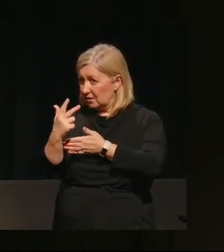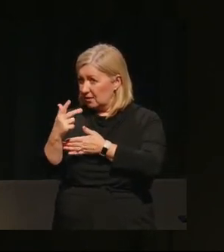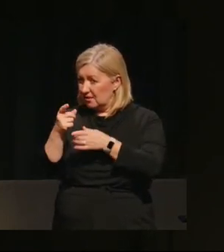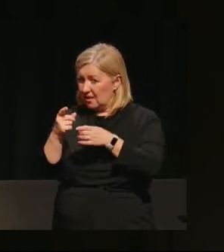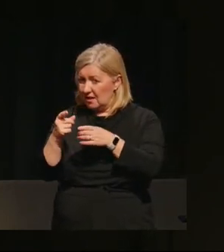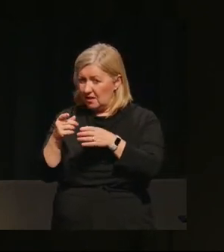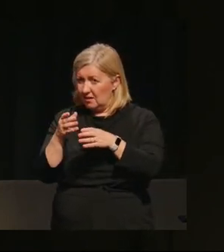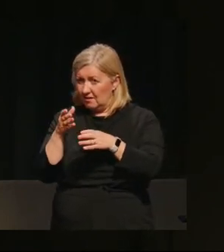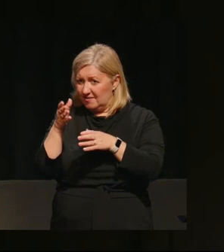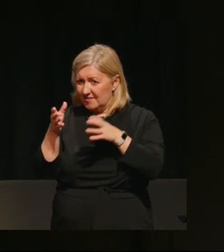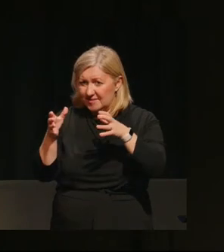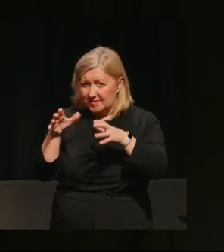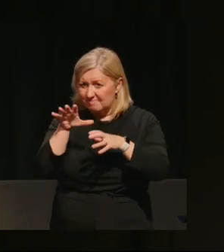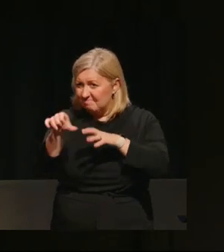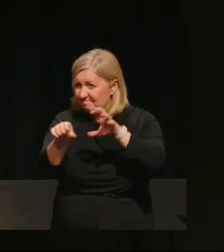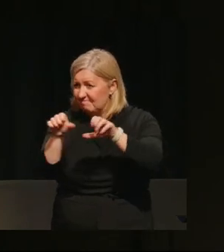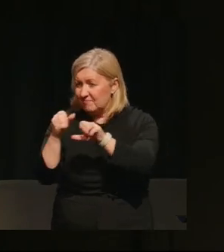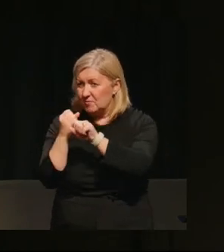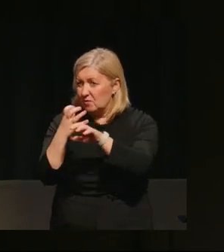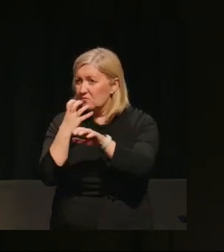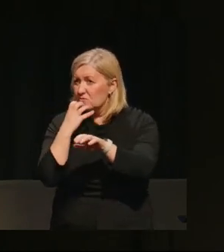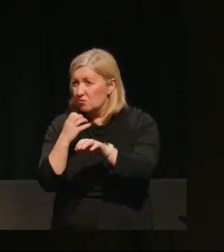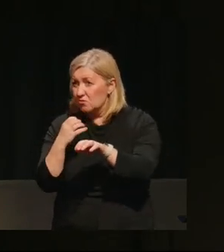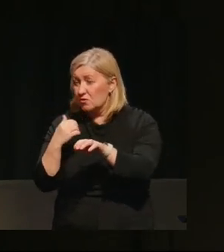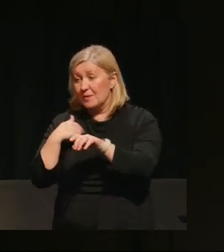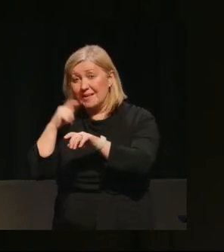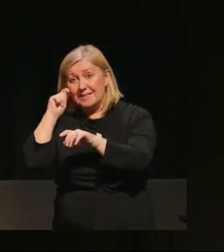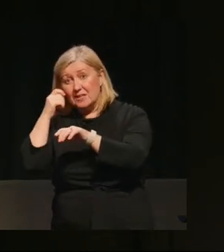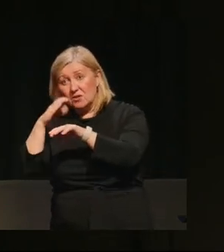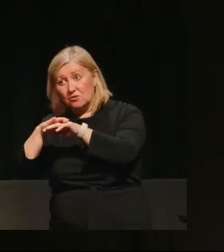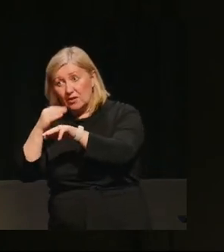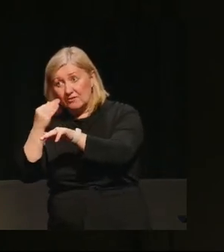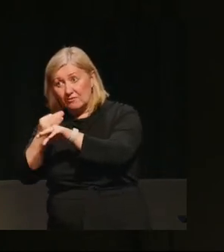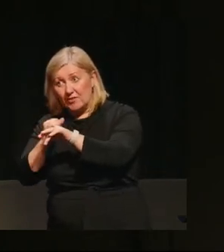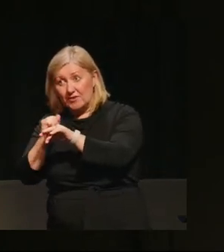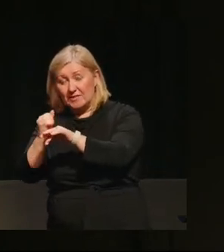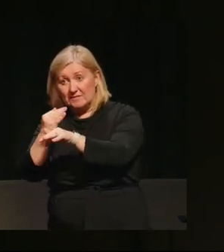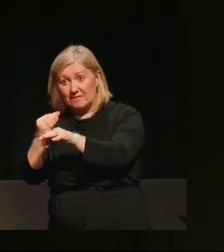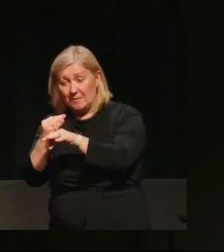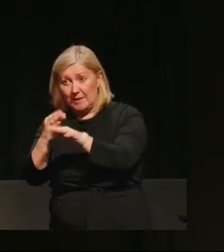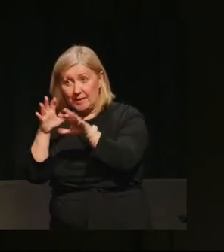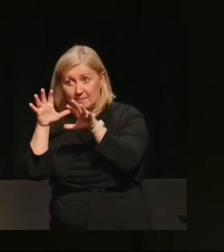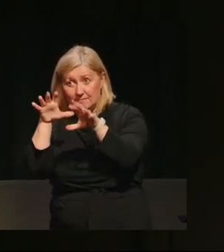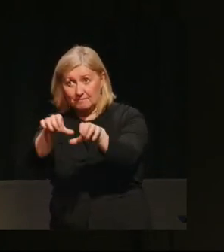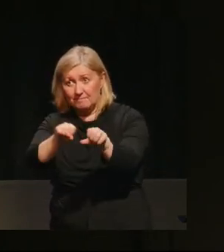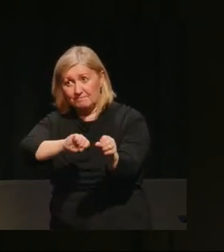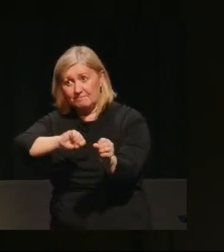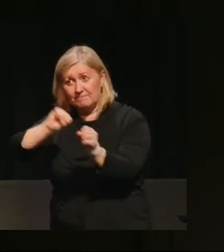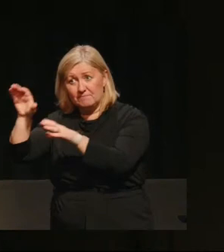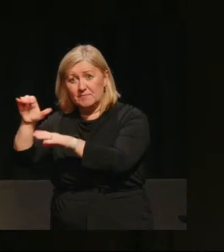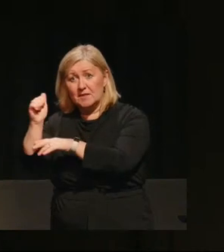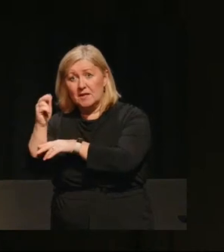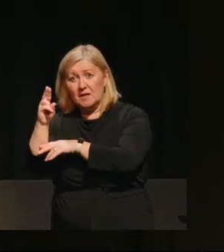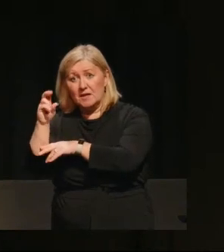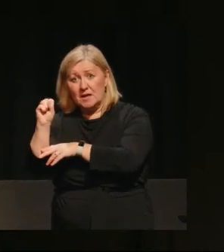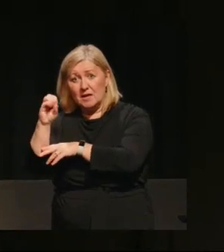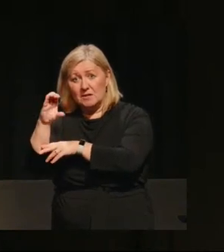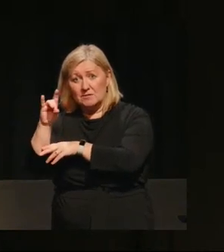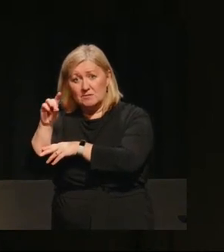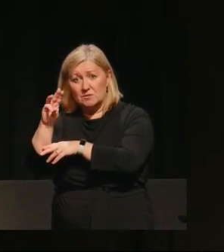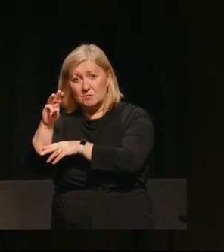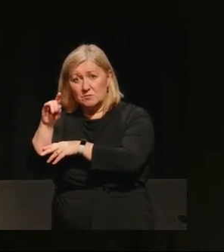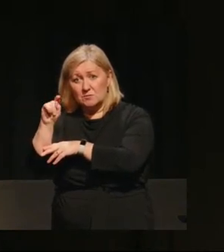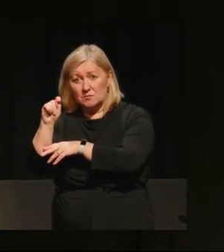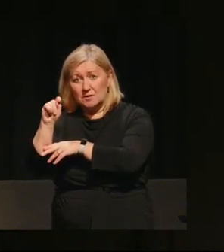was arrested that day and deported to Auschwitz. Of the 1,022 people who were rounded up on the 16th